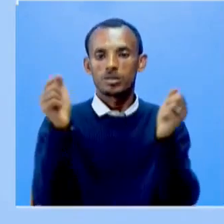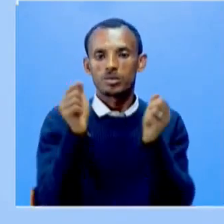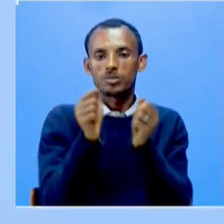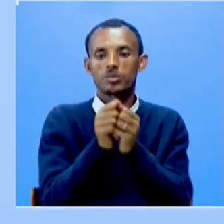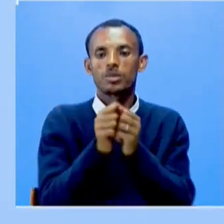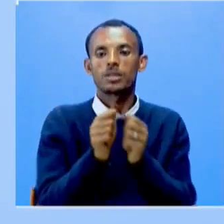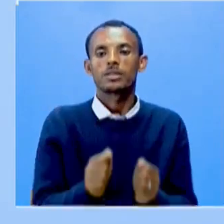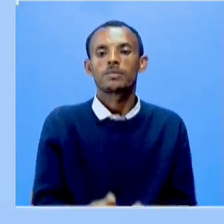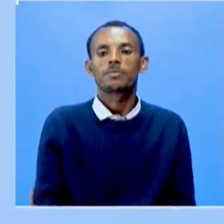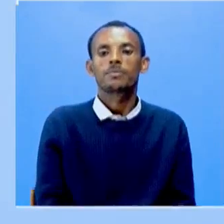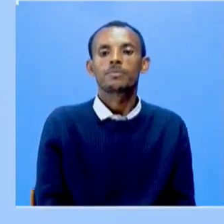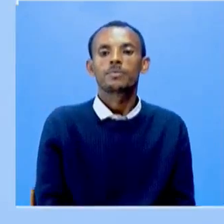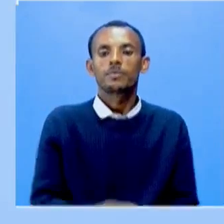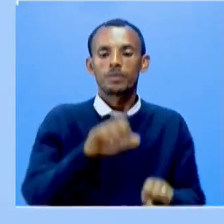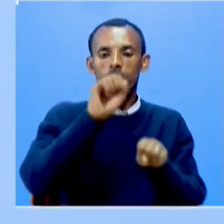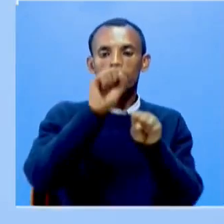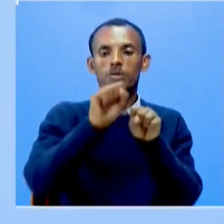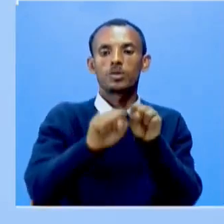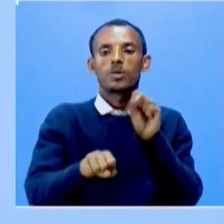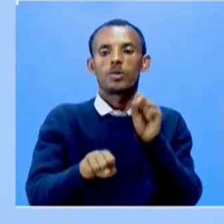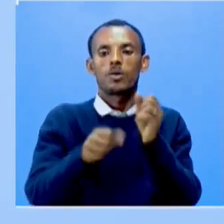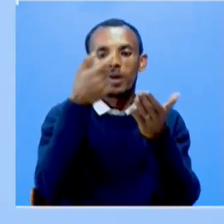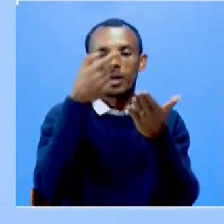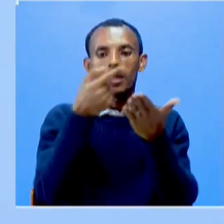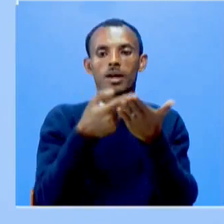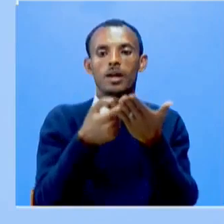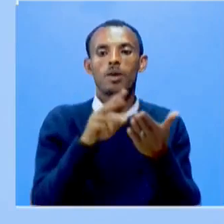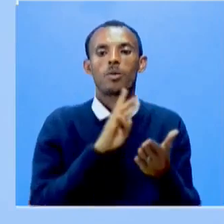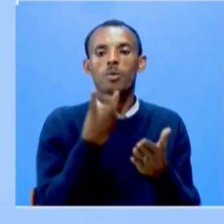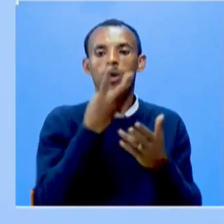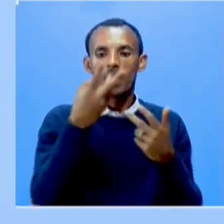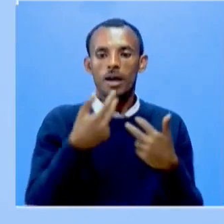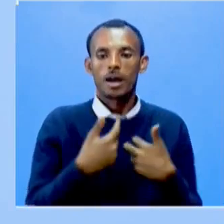together. So here